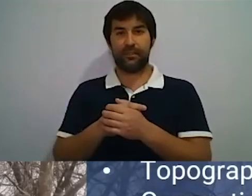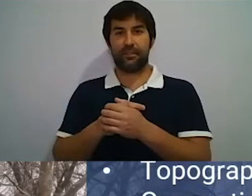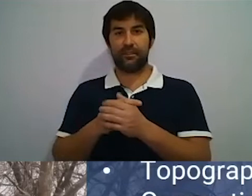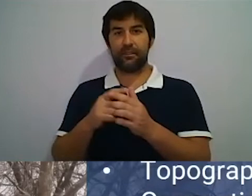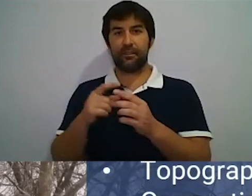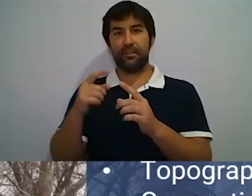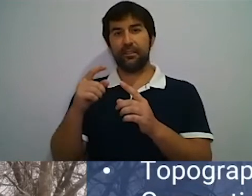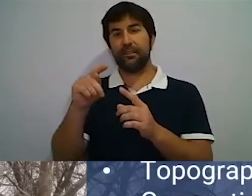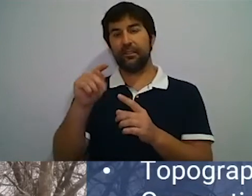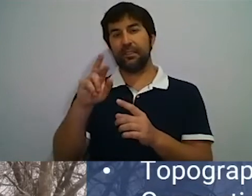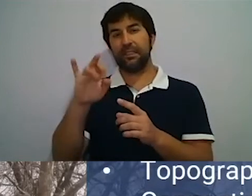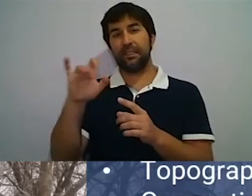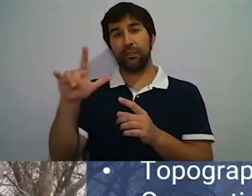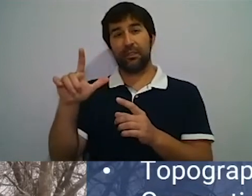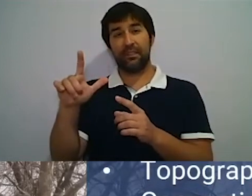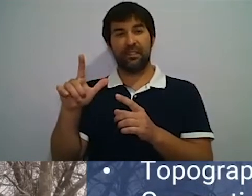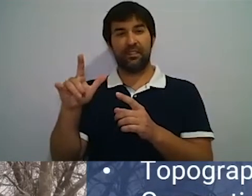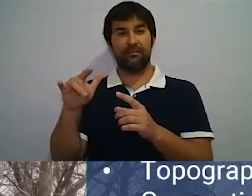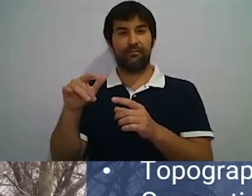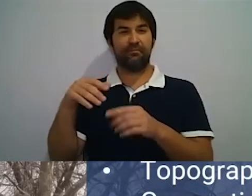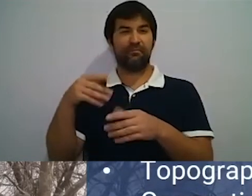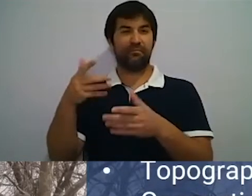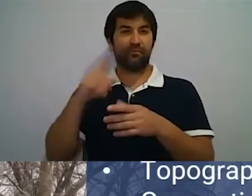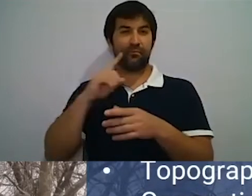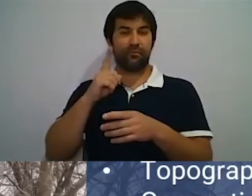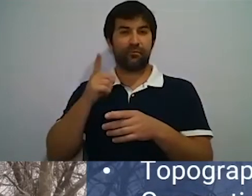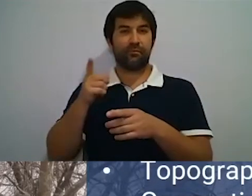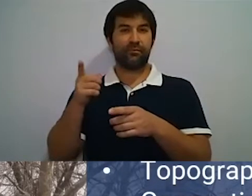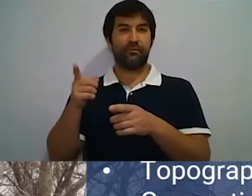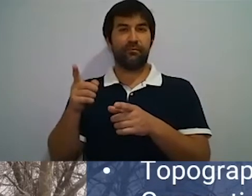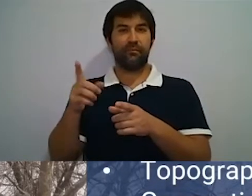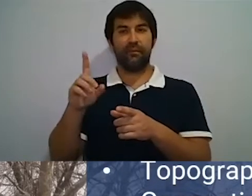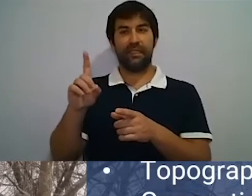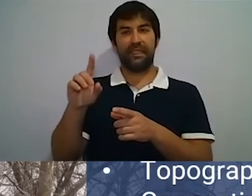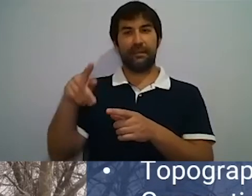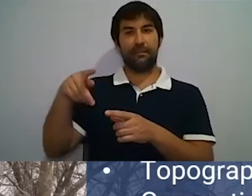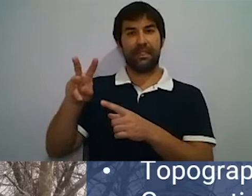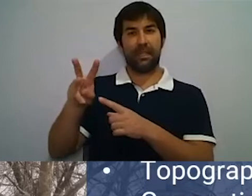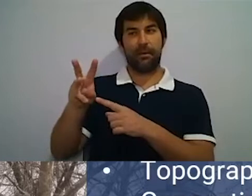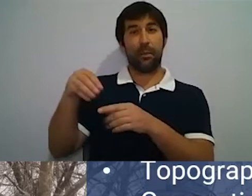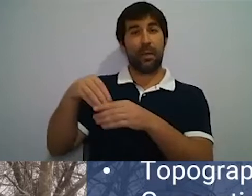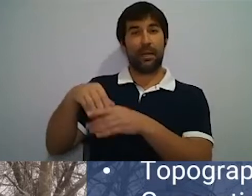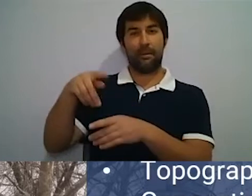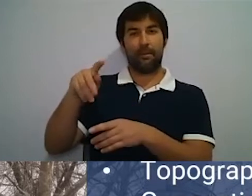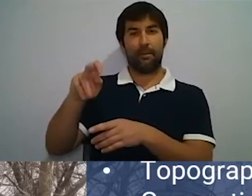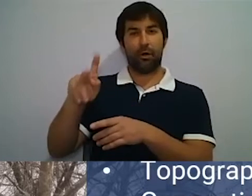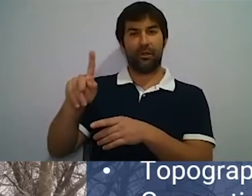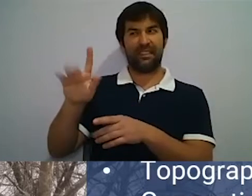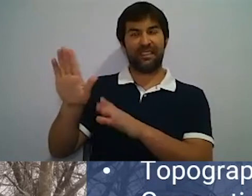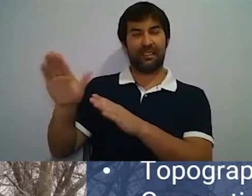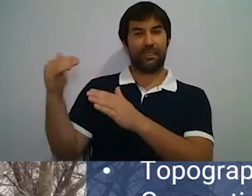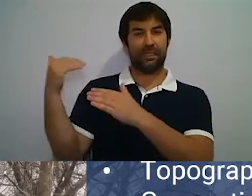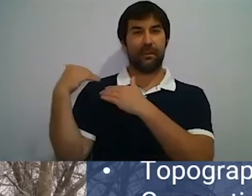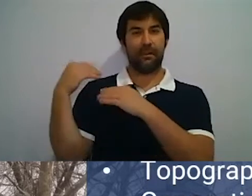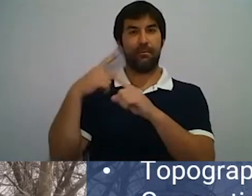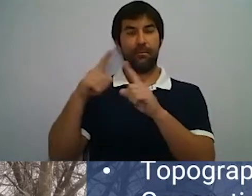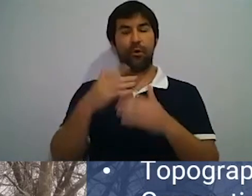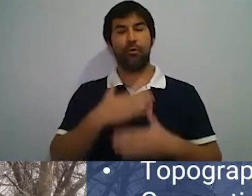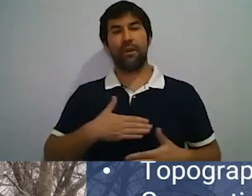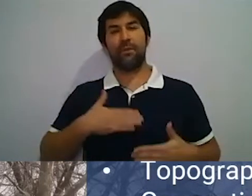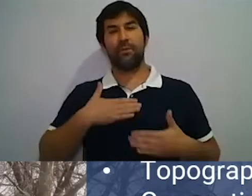Okay. Thank you, David. Hopefully you all can see my